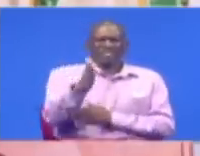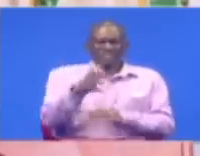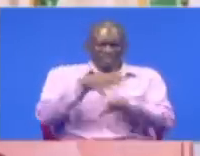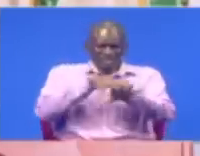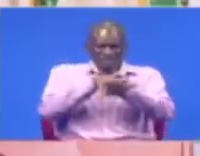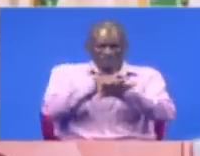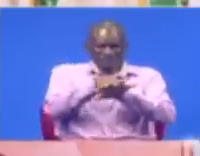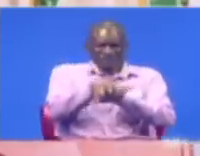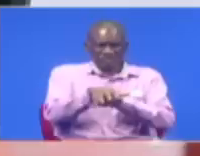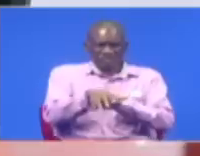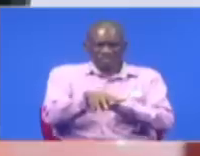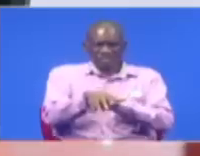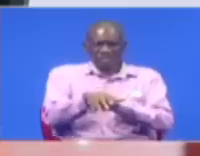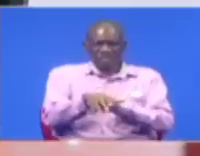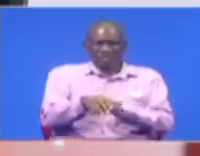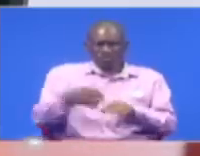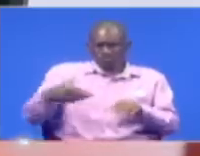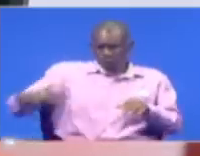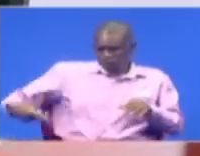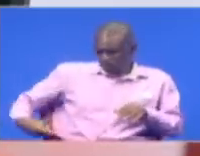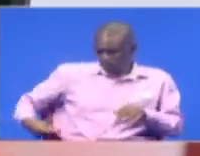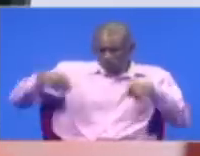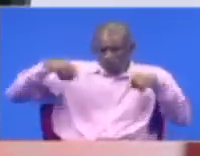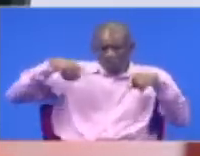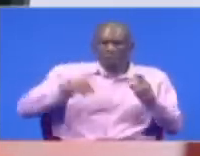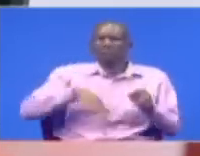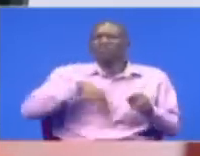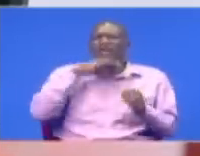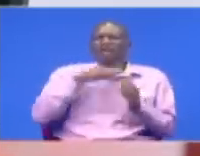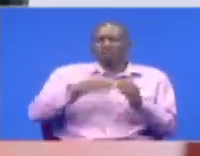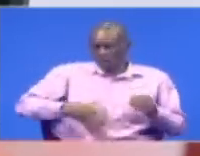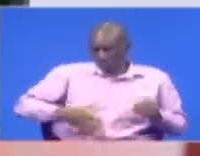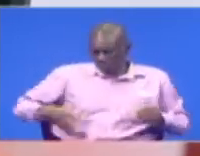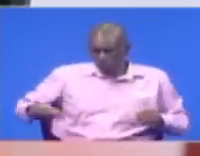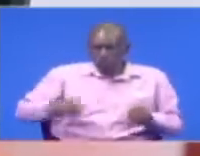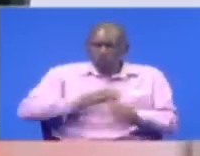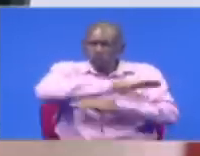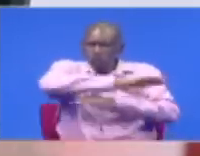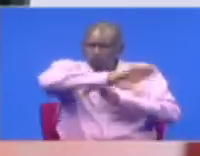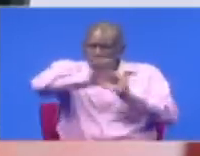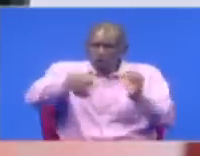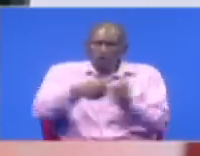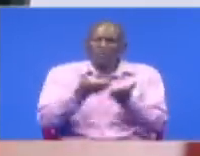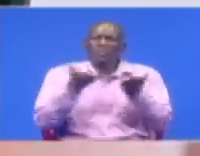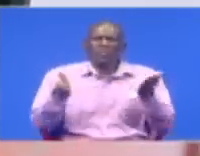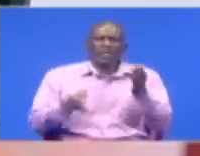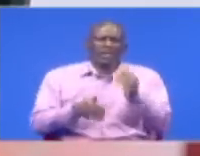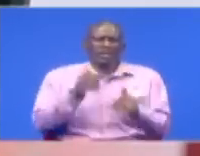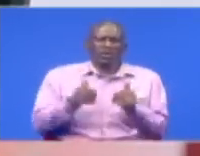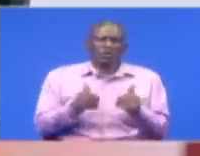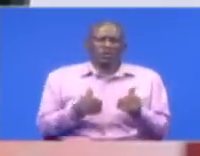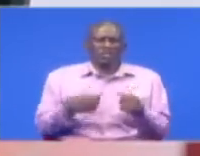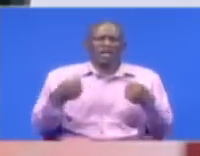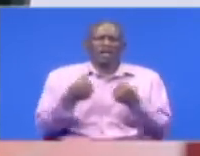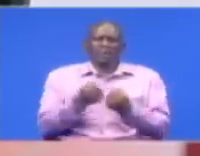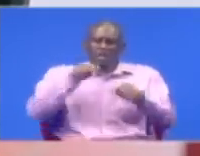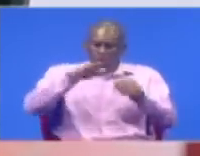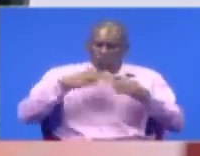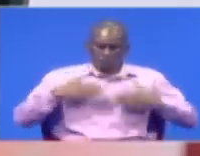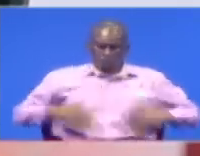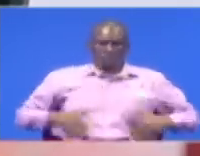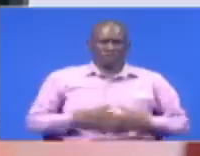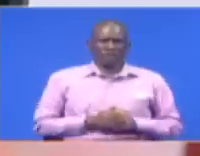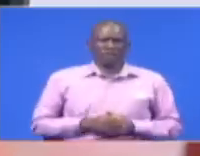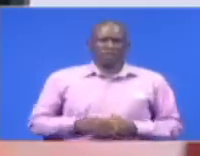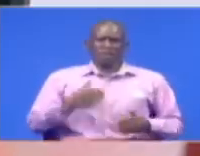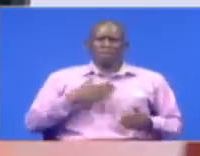influence to euthanasia, to abortion, to all the things that subsequently happened.